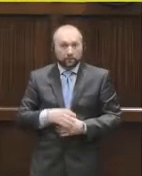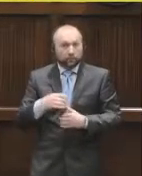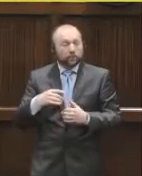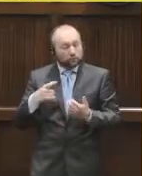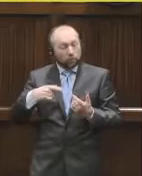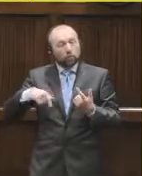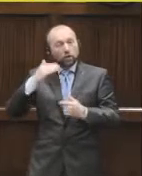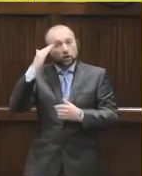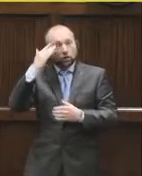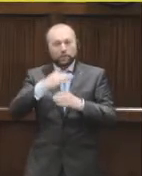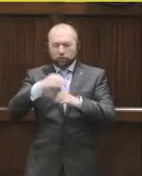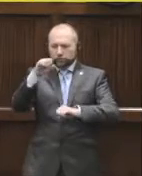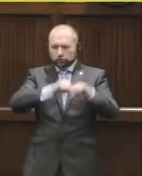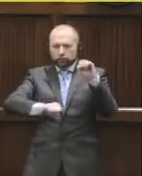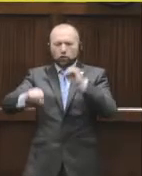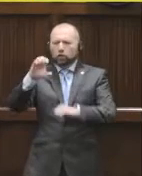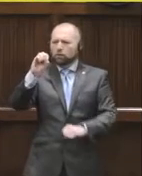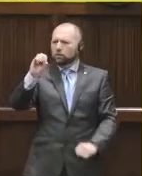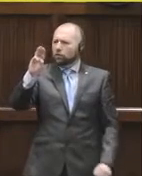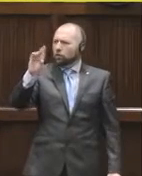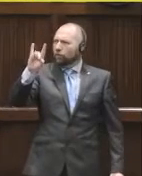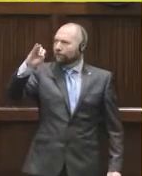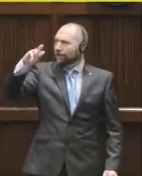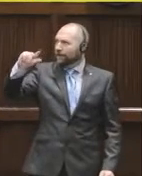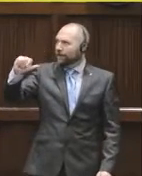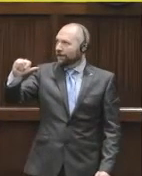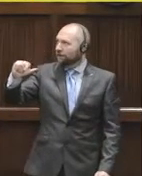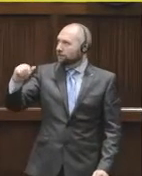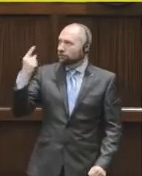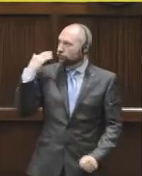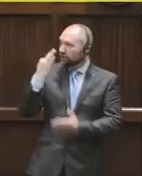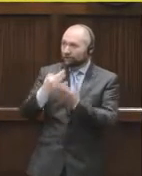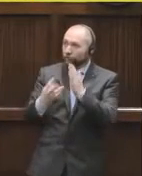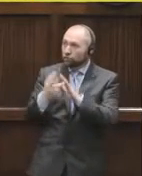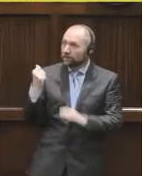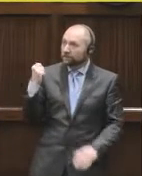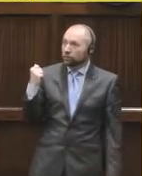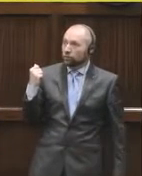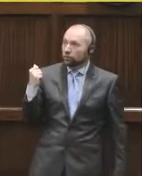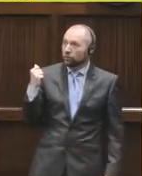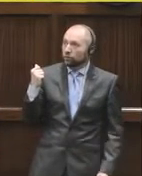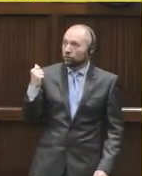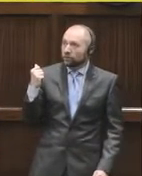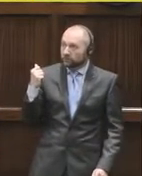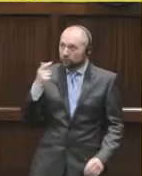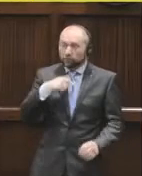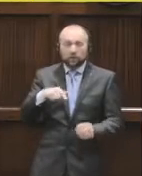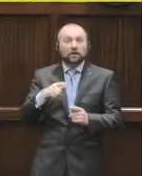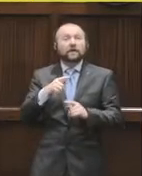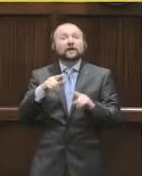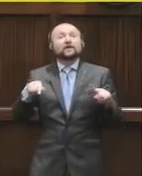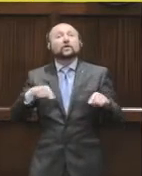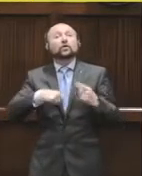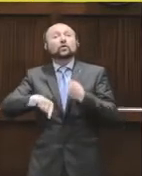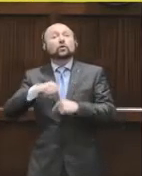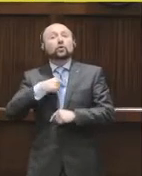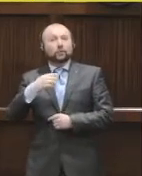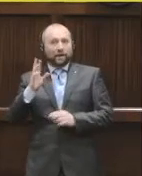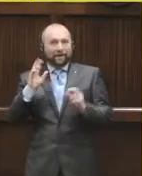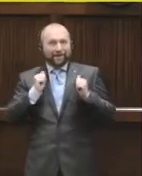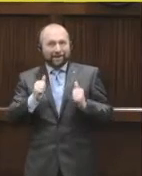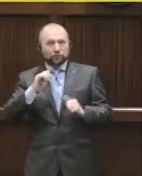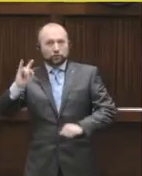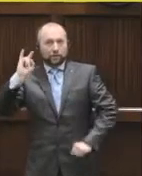storm Ophelia that hit our shores only a number of weeks ago. Those of us with the gift of hearing